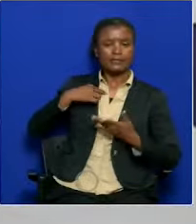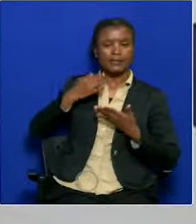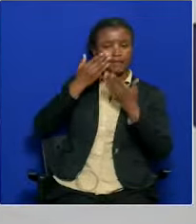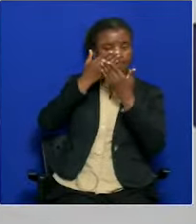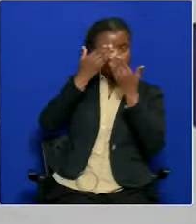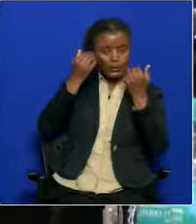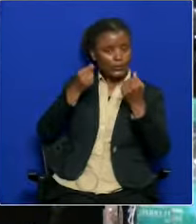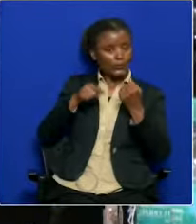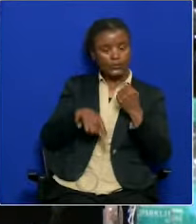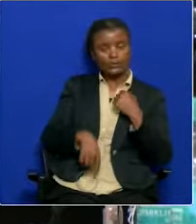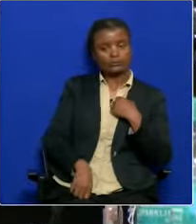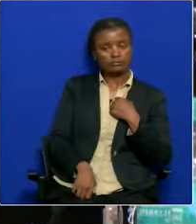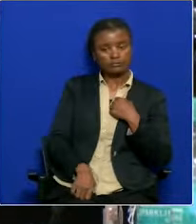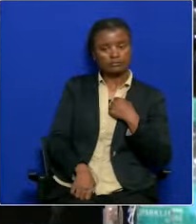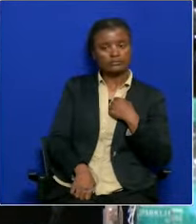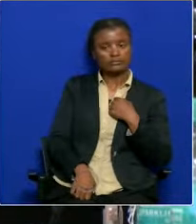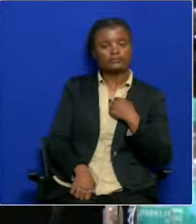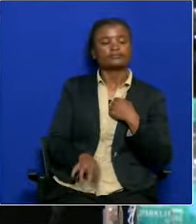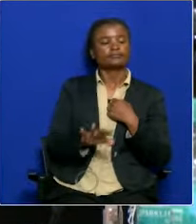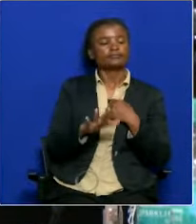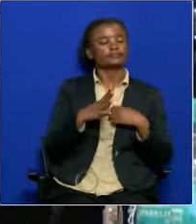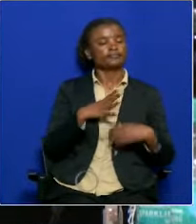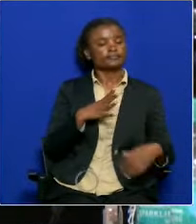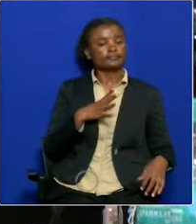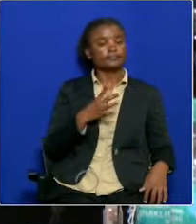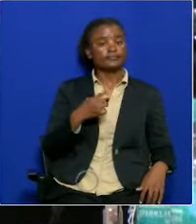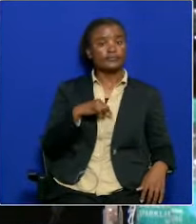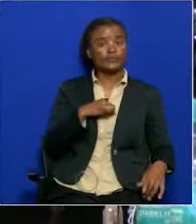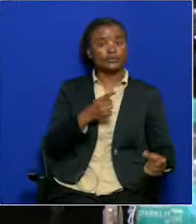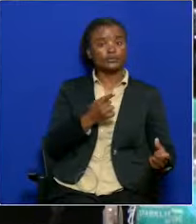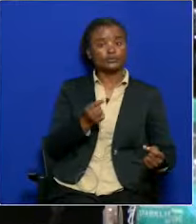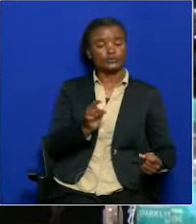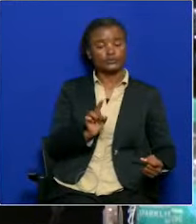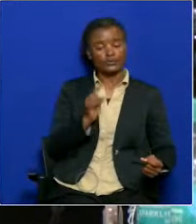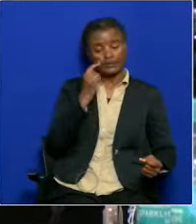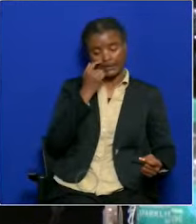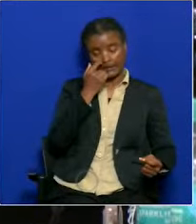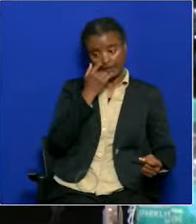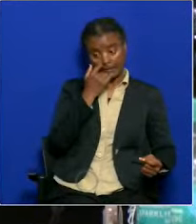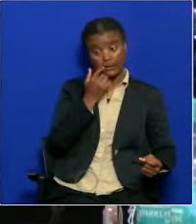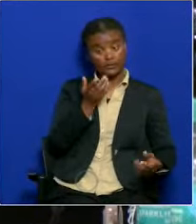General, it's fine. What we will do, because you have agreed that we can